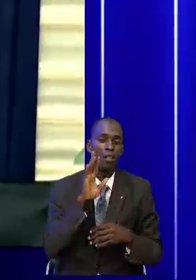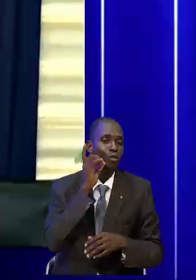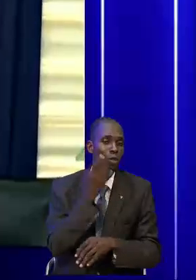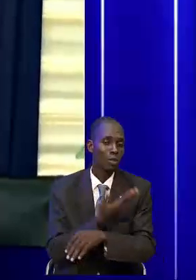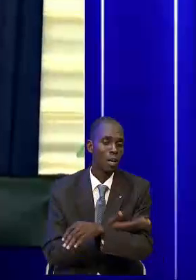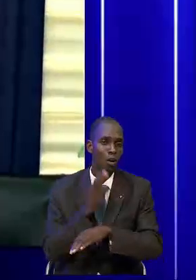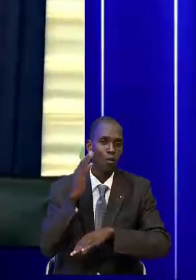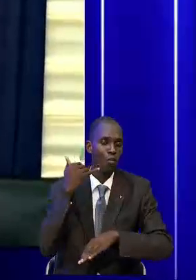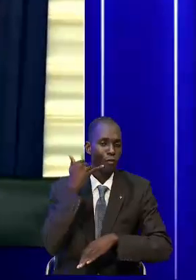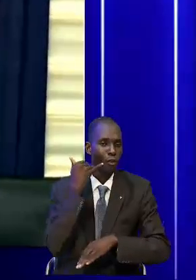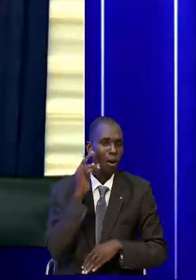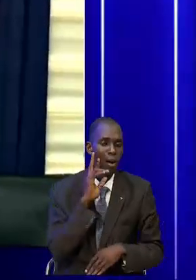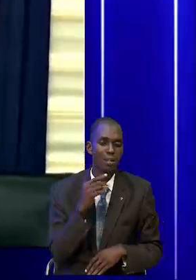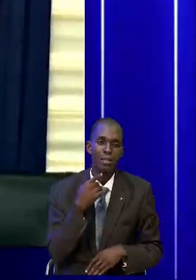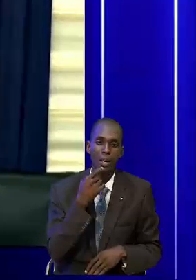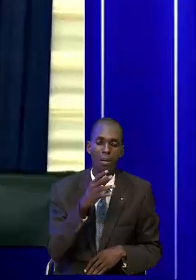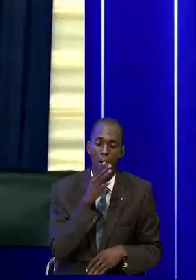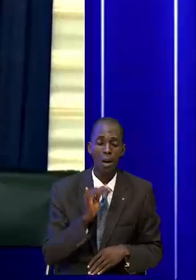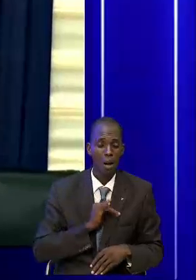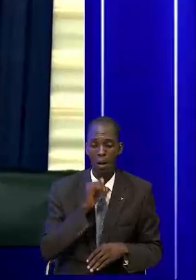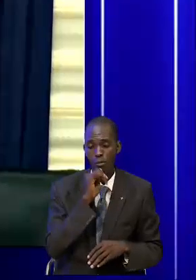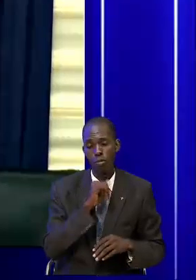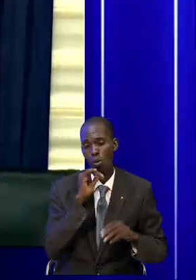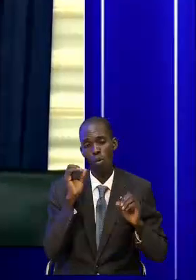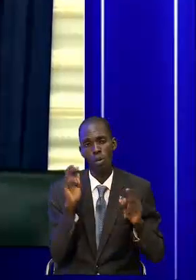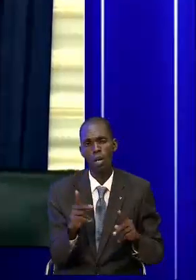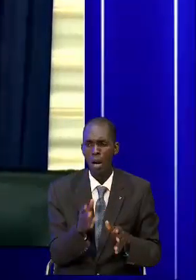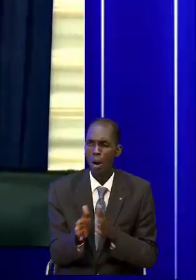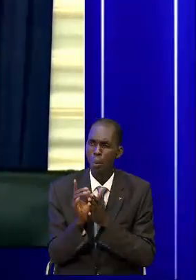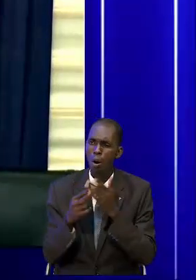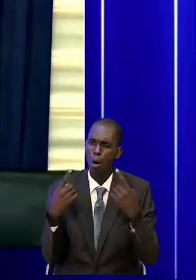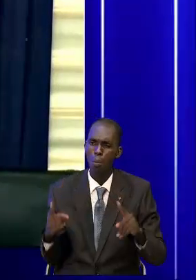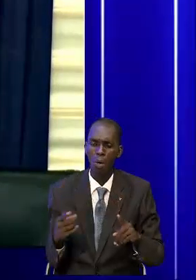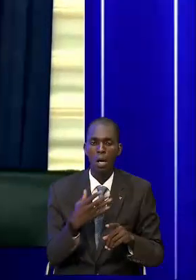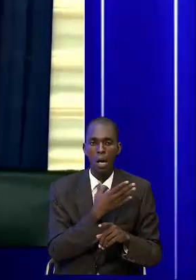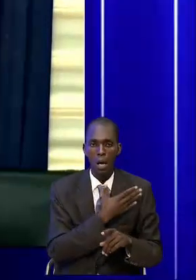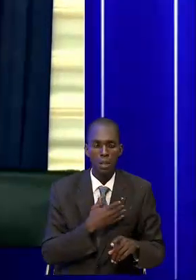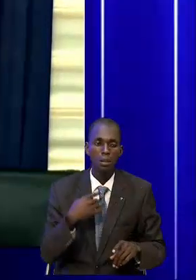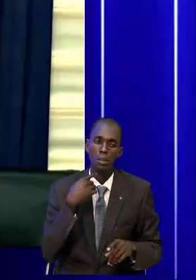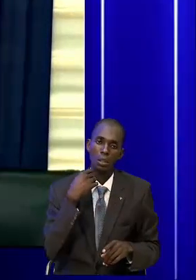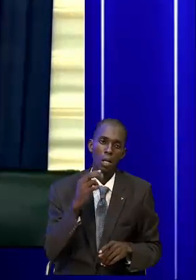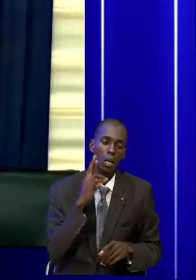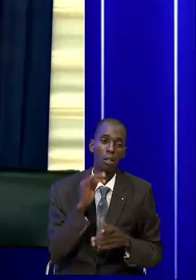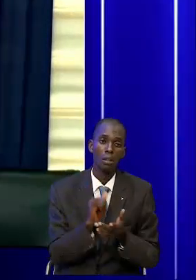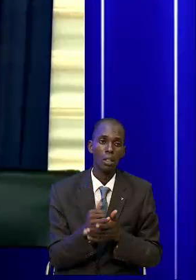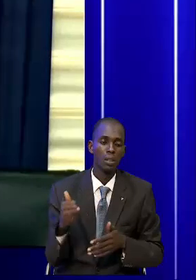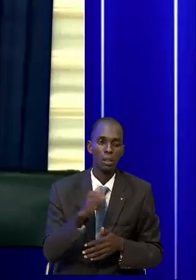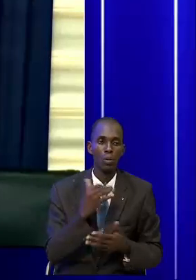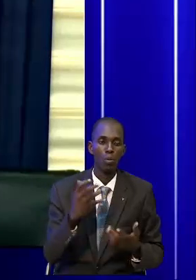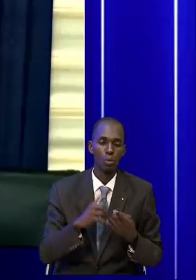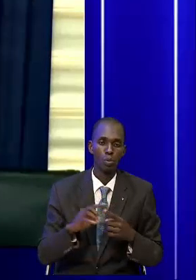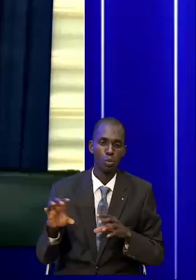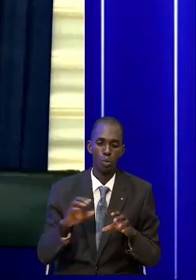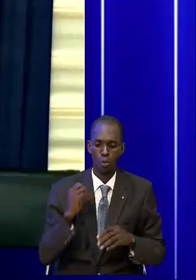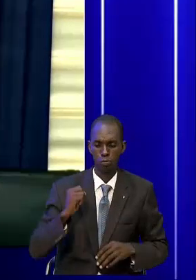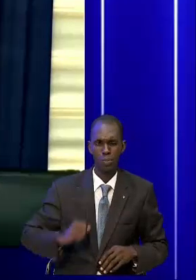signs and wonders, my daughter called me that she's not okay. I said, what happened? She